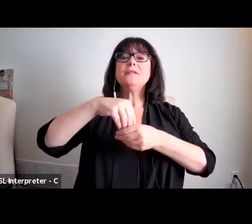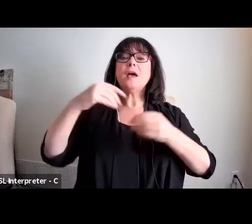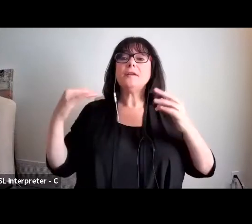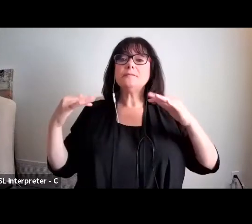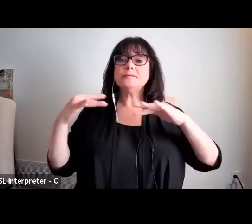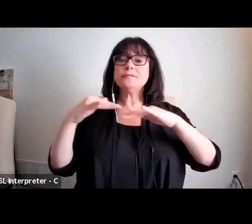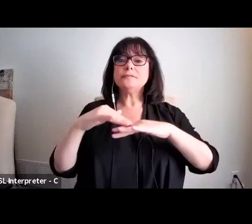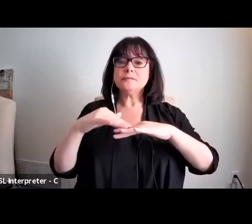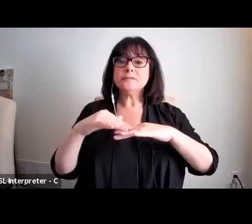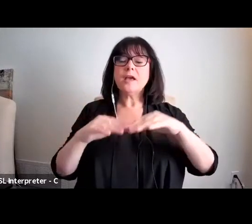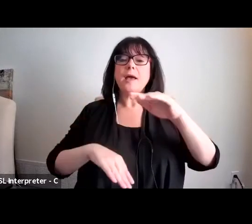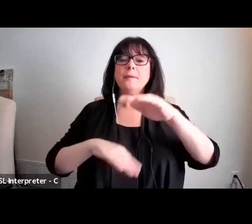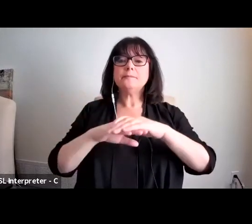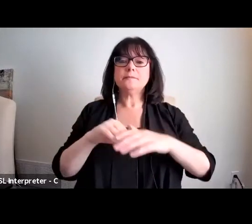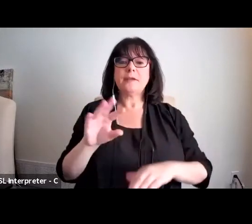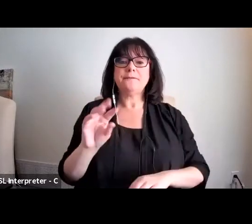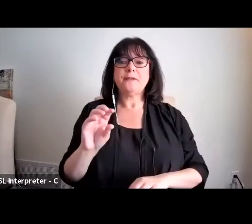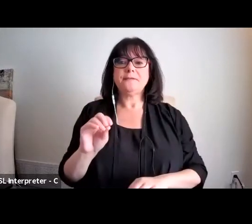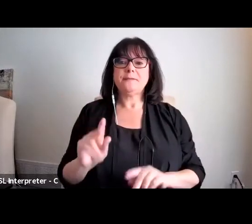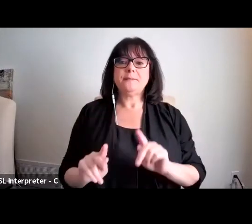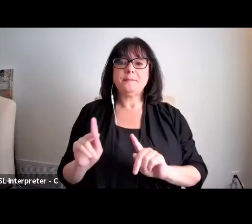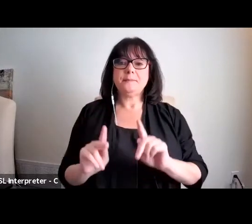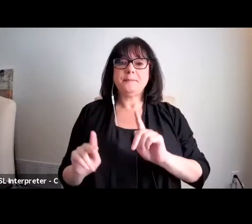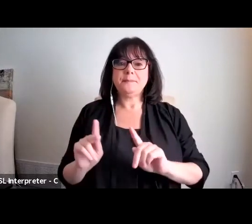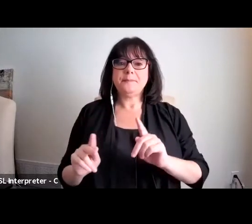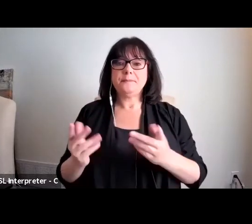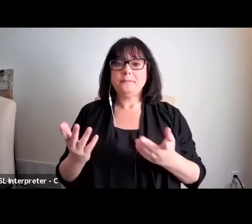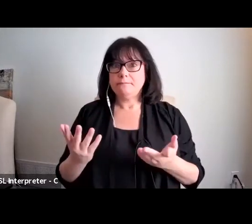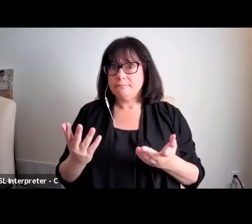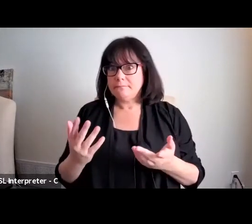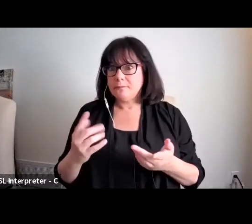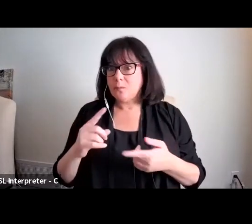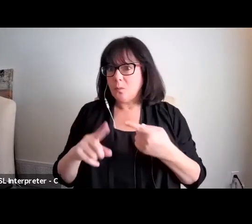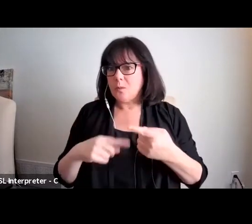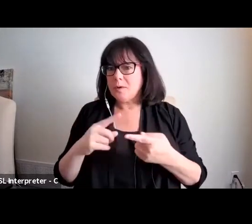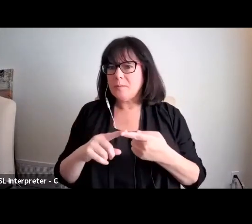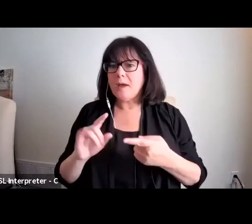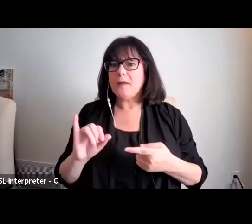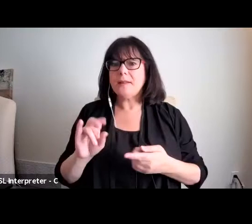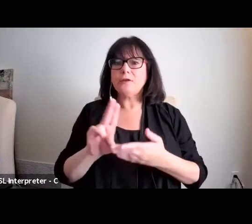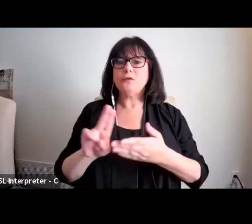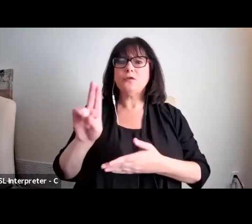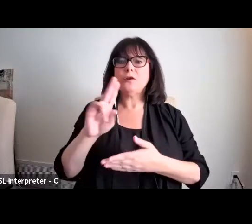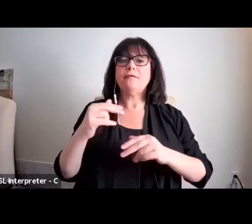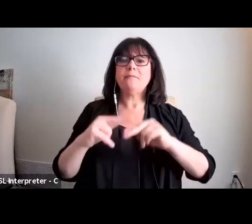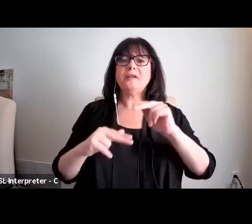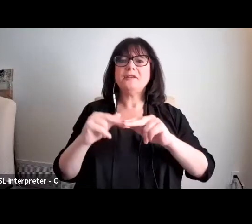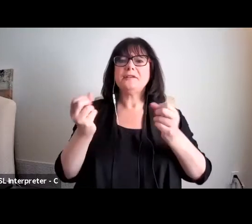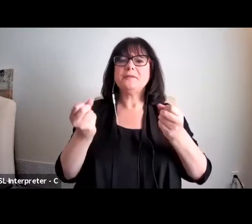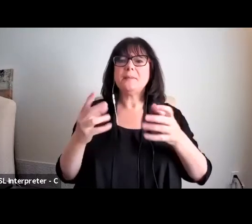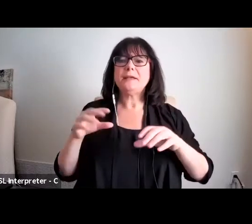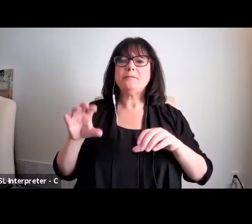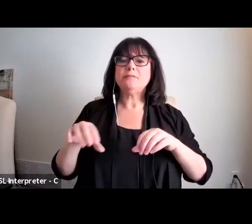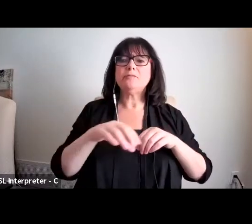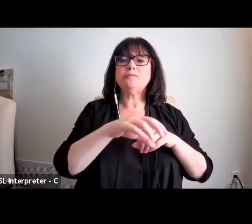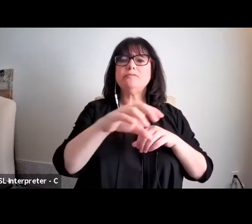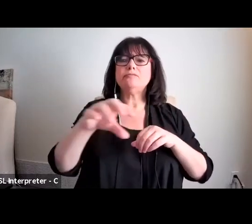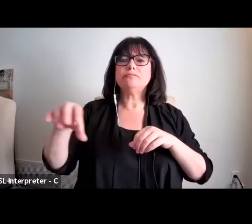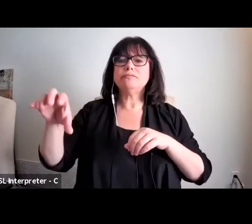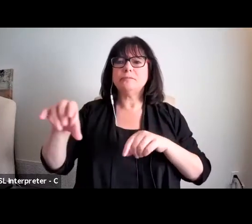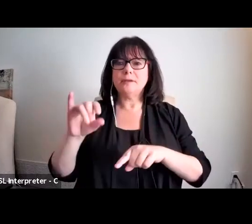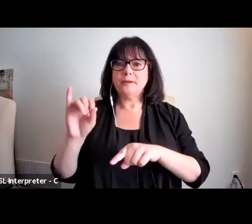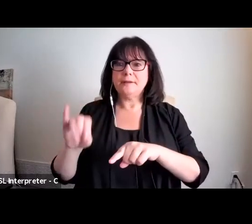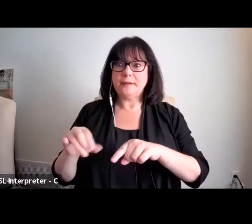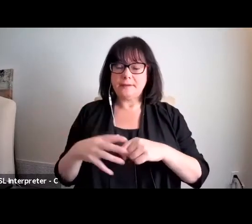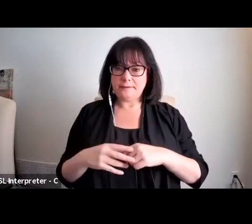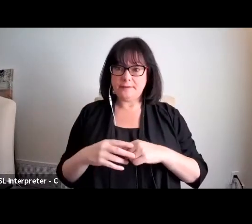does that mean for university campuses that have multiple buildings? No more than 100 outdoors while maintaining